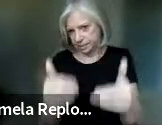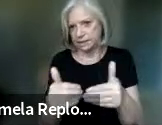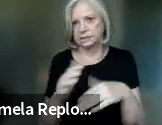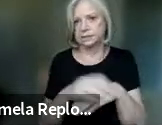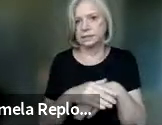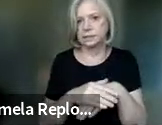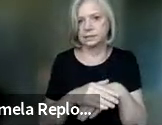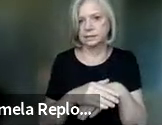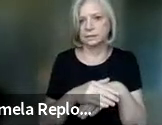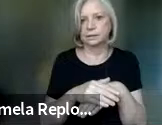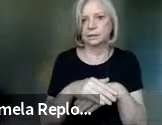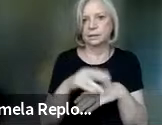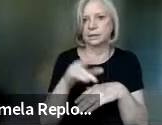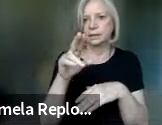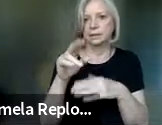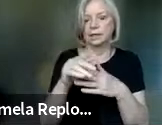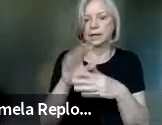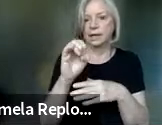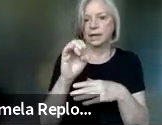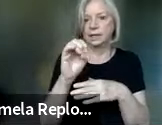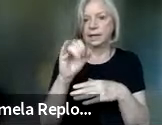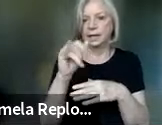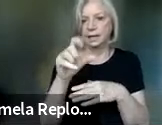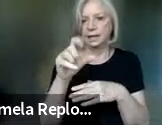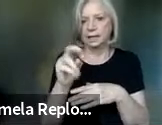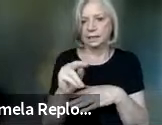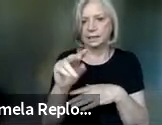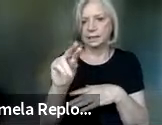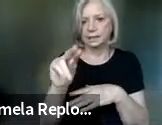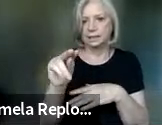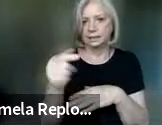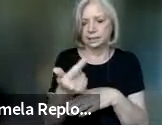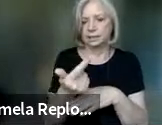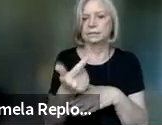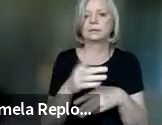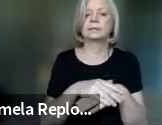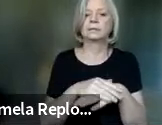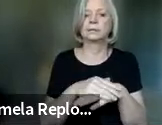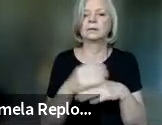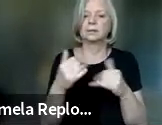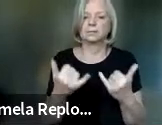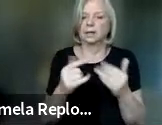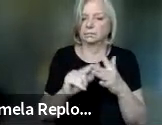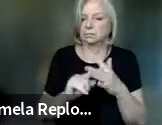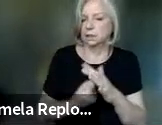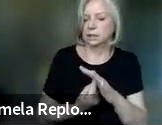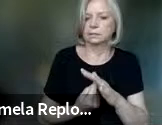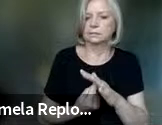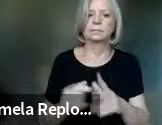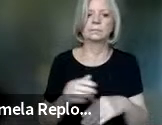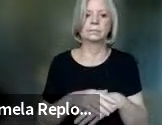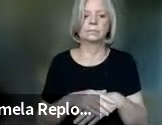over to Dr. Moss to get us going into the meat and substance of what we're here for tonight.